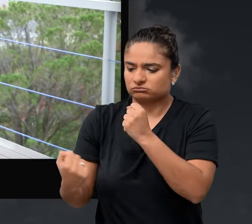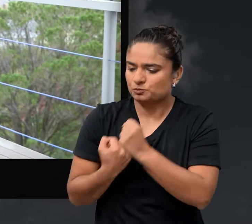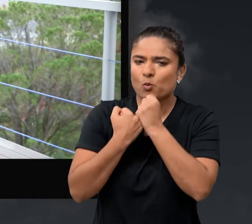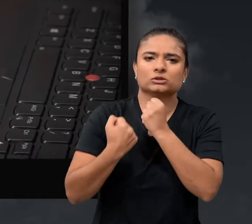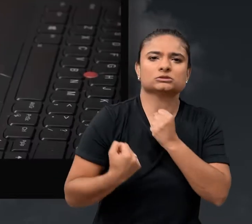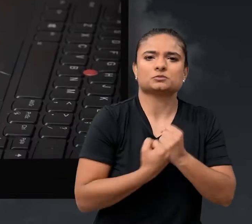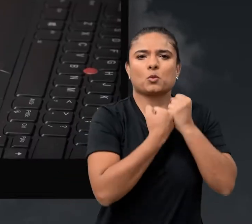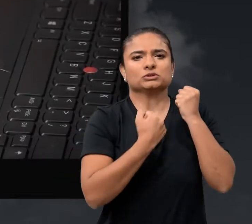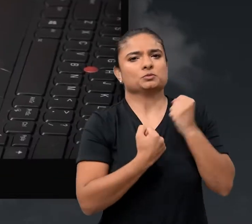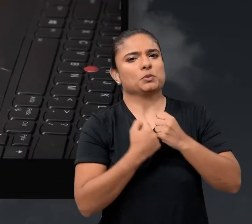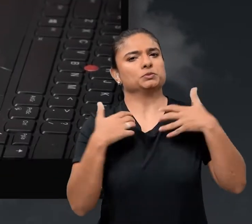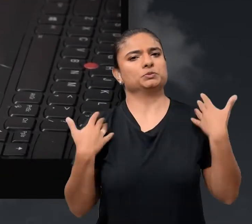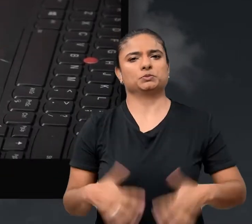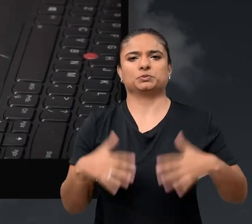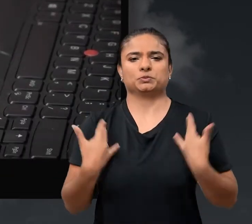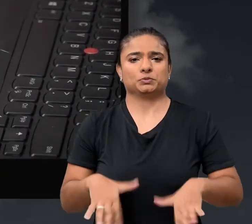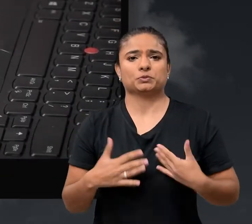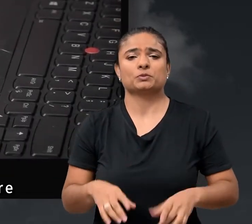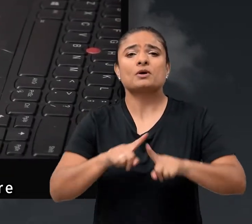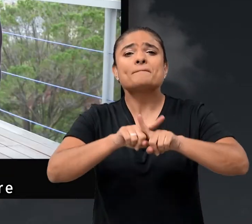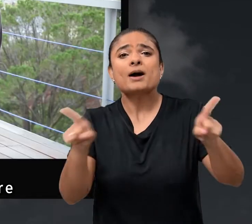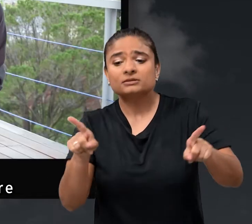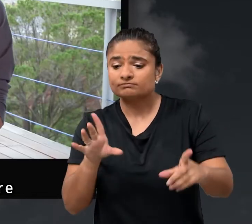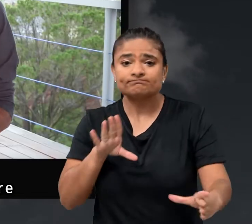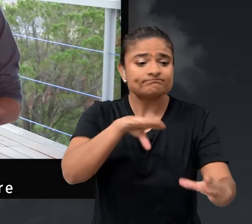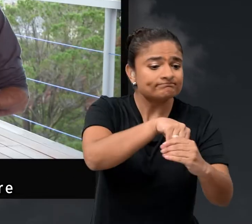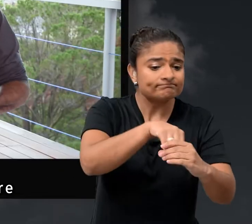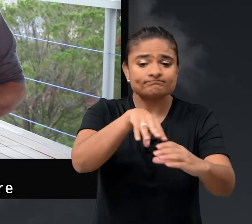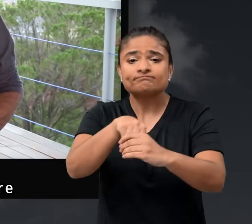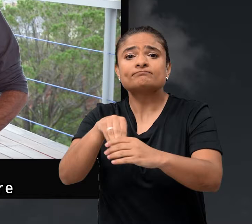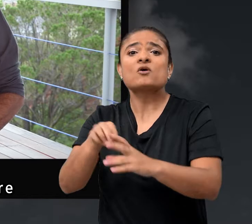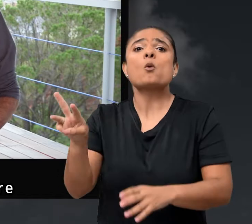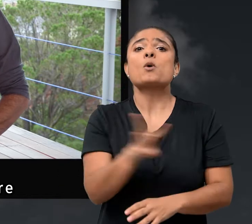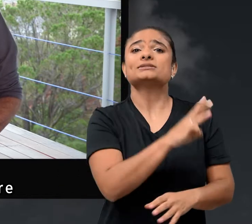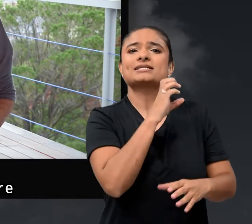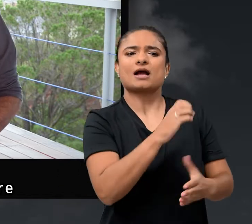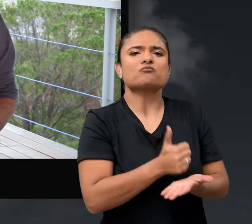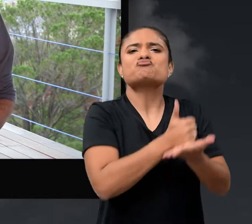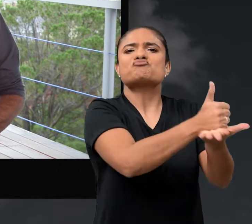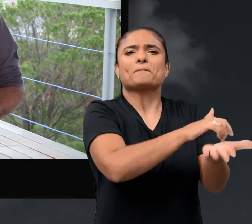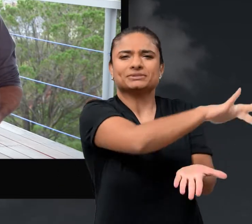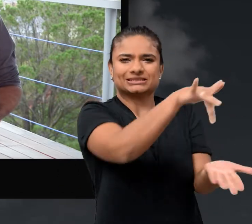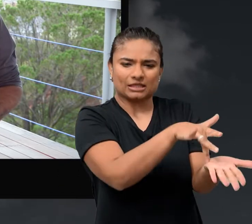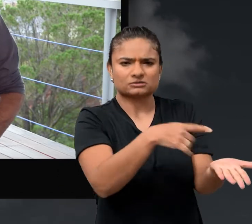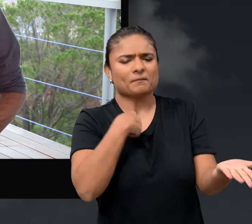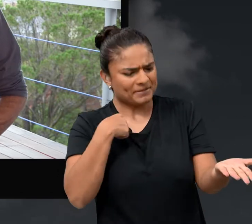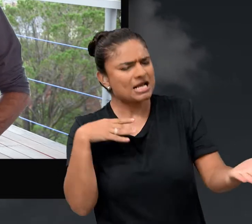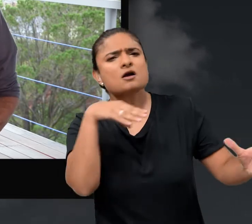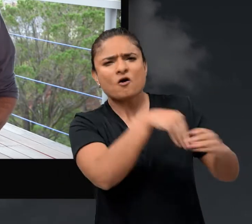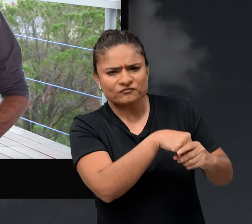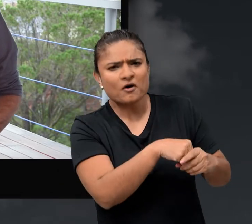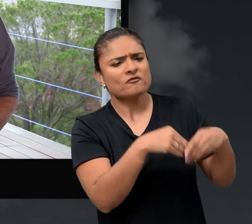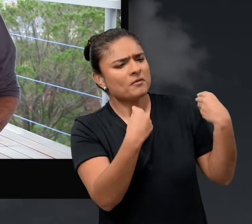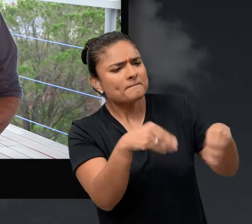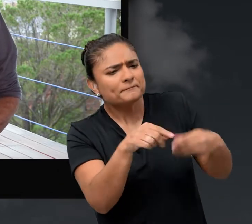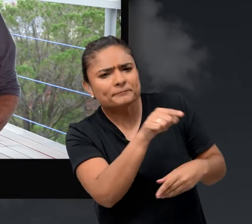who supported me really well. I got involved with the Western Cape Rehabilitation Centre, and I started doing visits